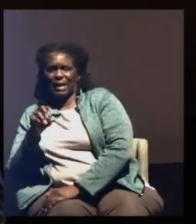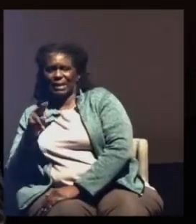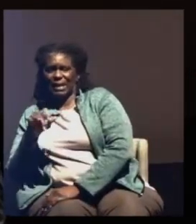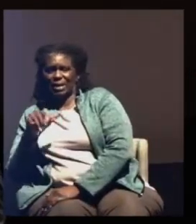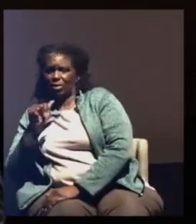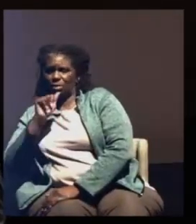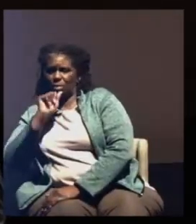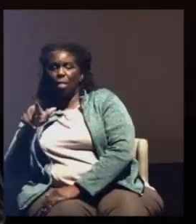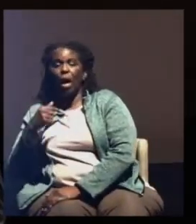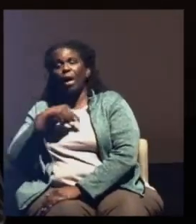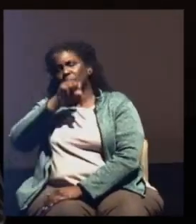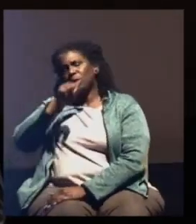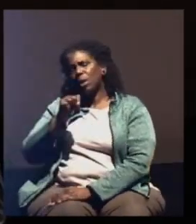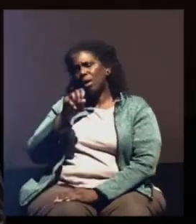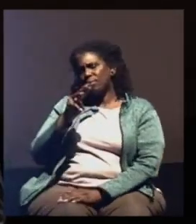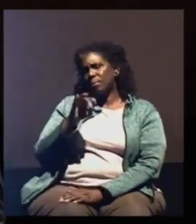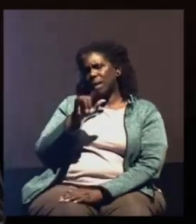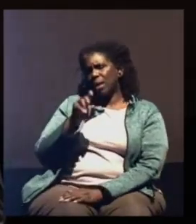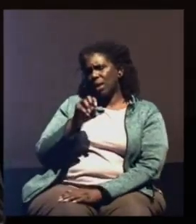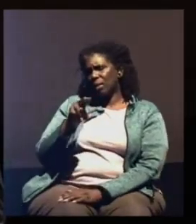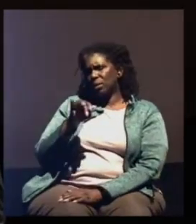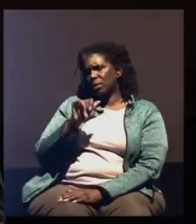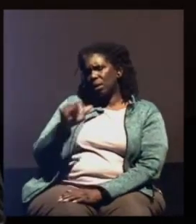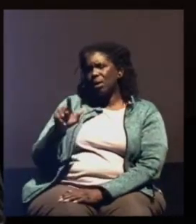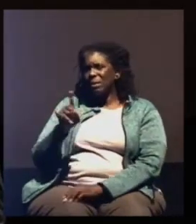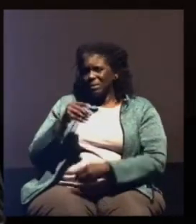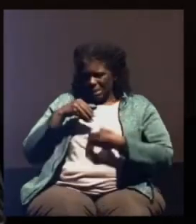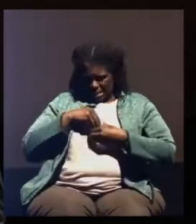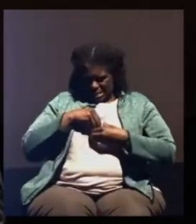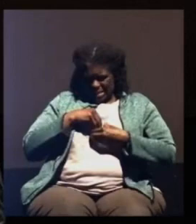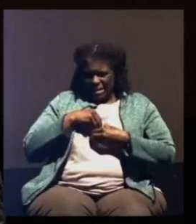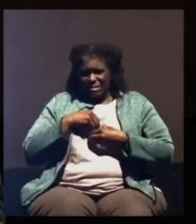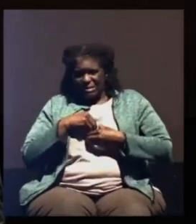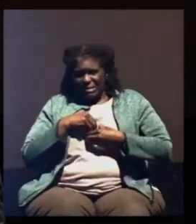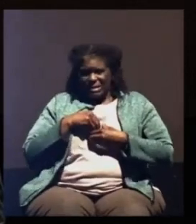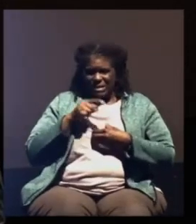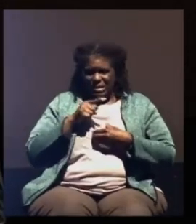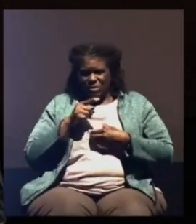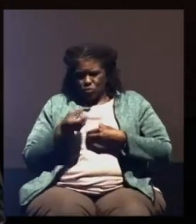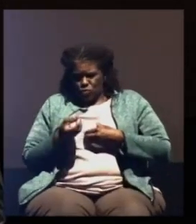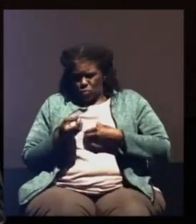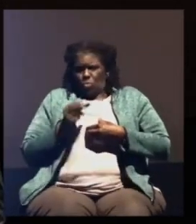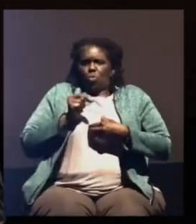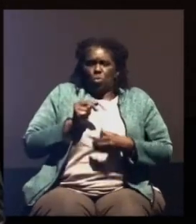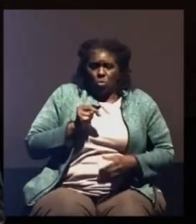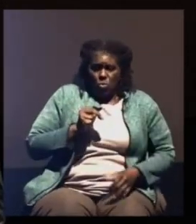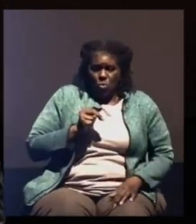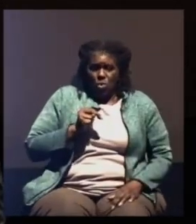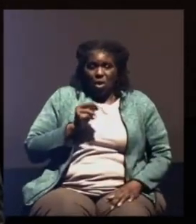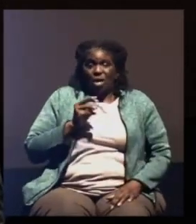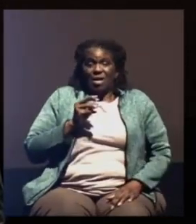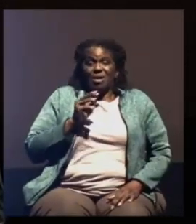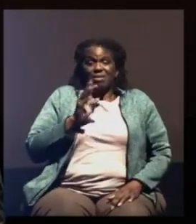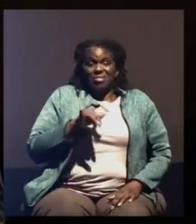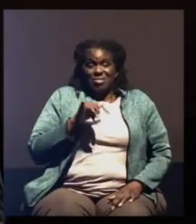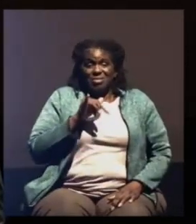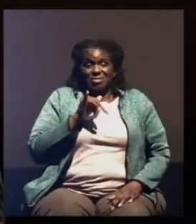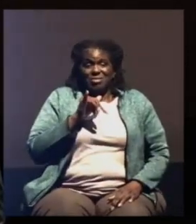millennials. But there's this thing inside of us that we really need to click on. And it was really